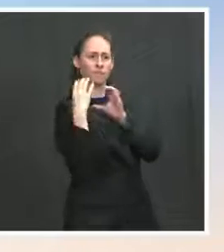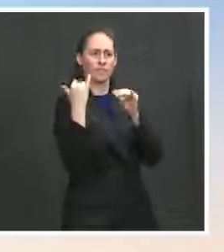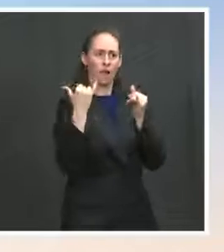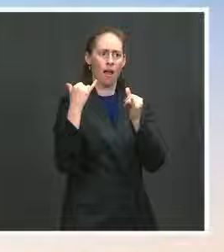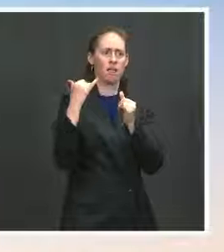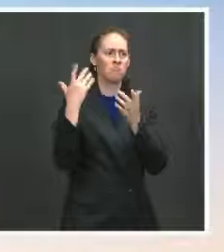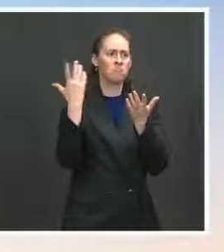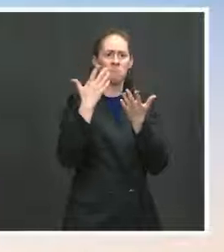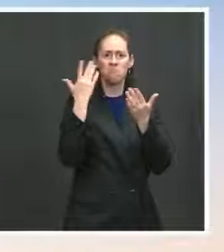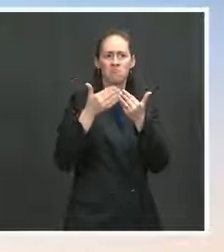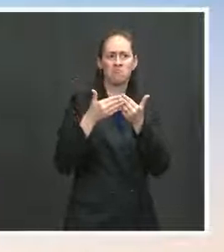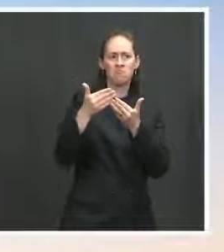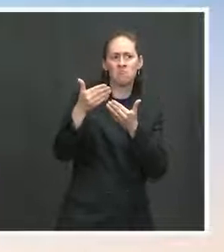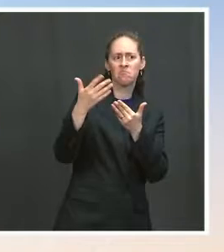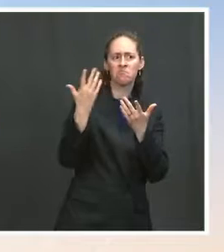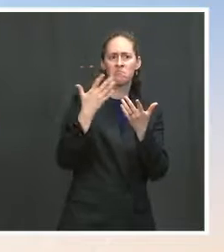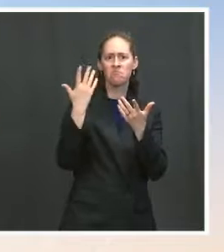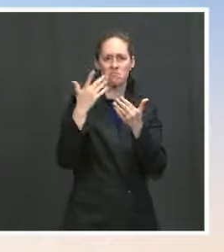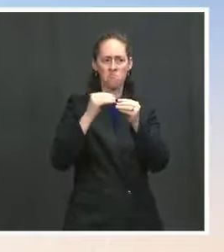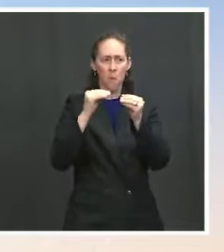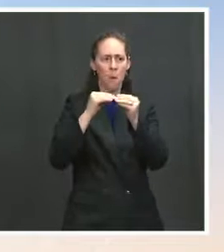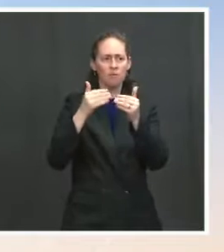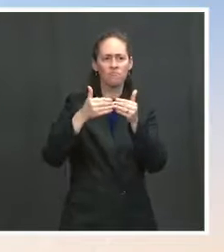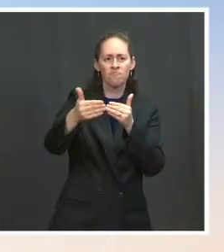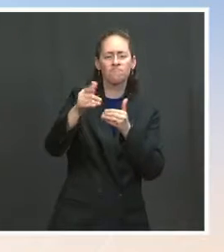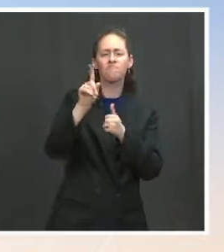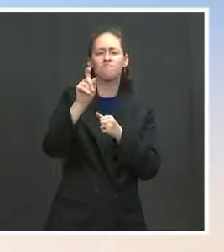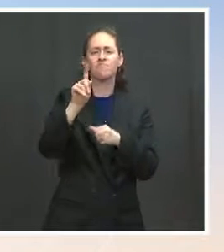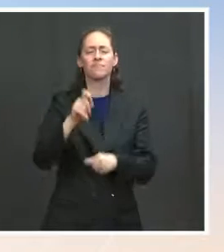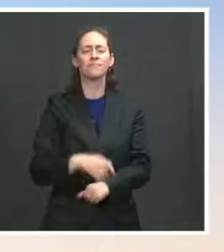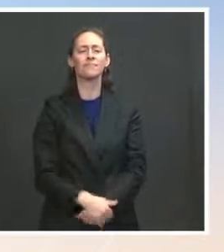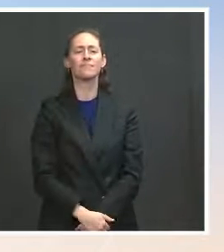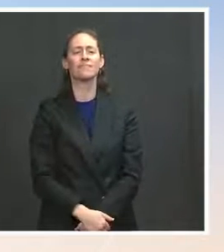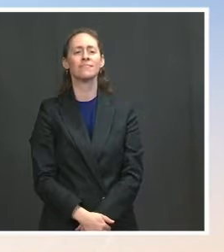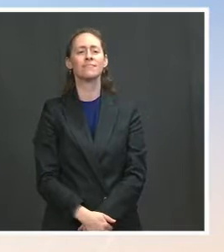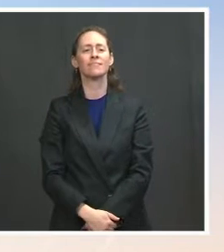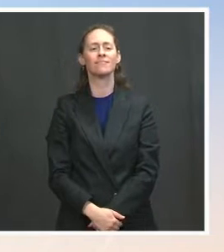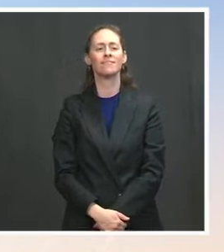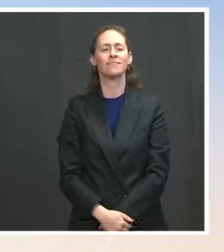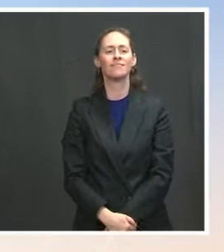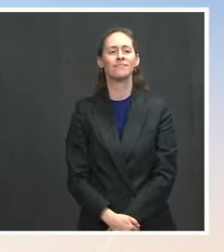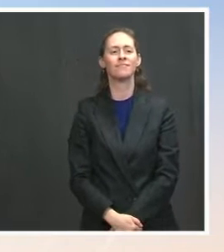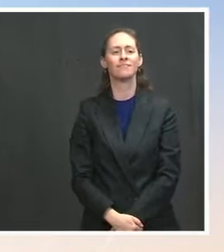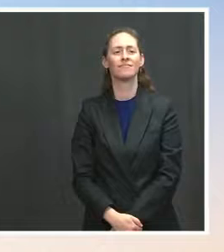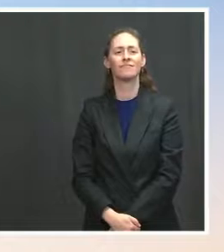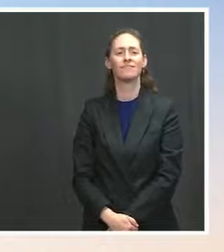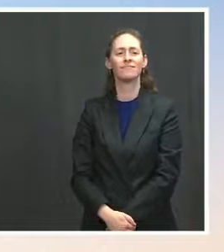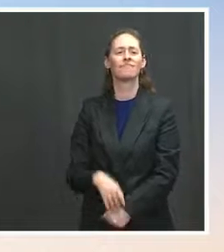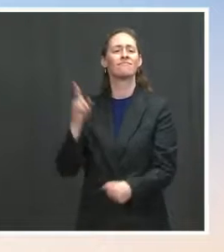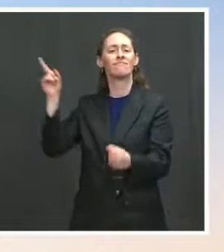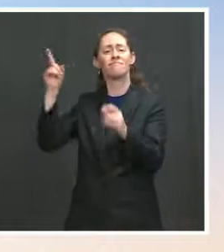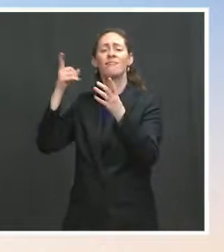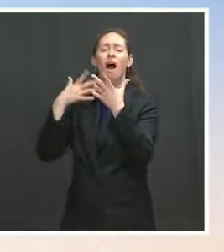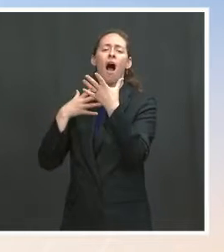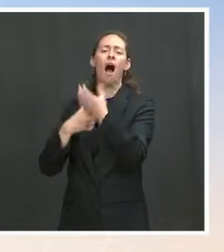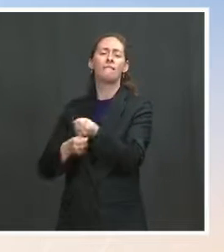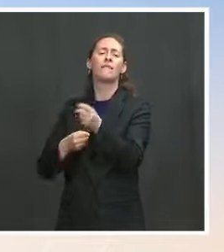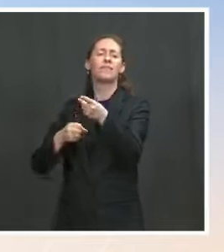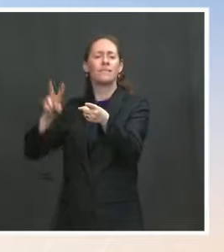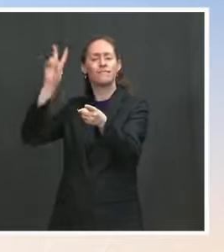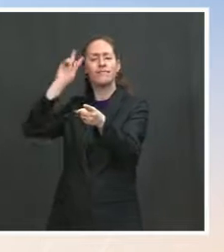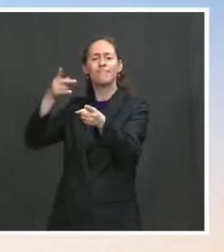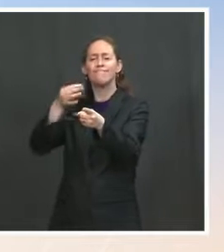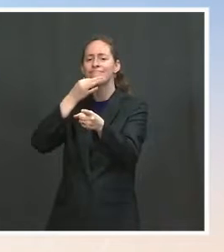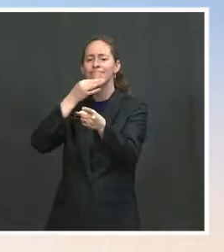year? Well, first, the president's confident that the vice president is absolutely up to the task. He sees her as a partner and